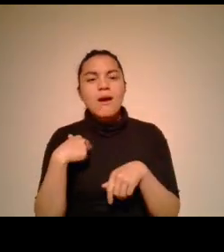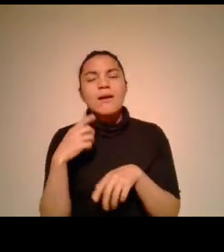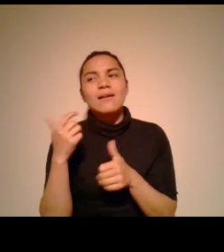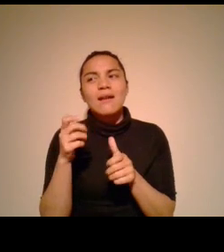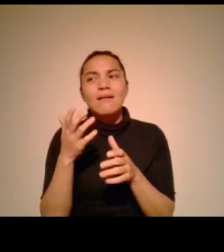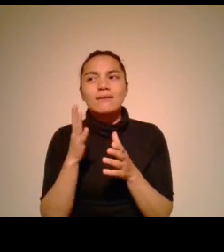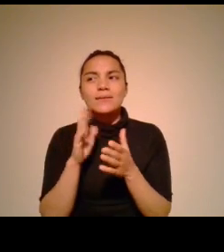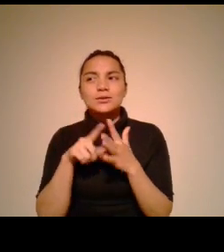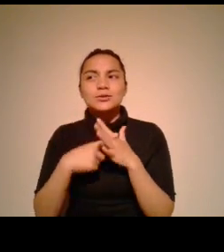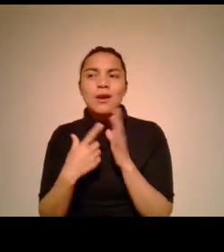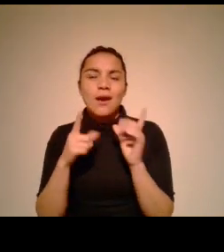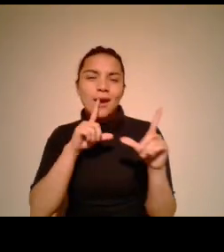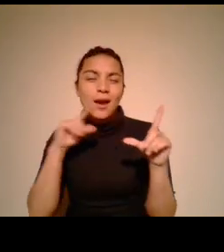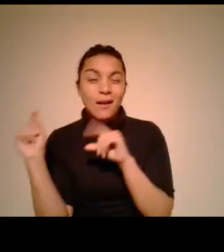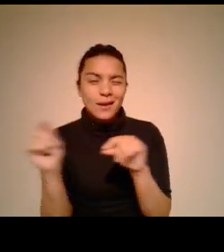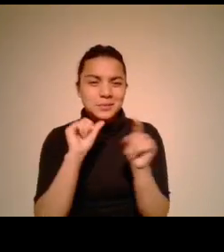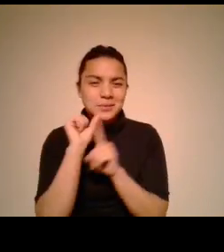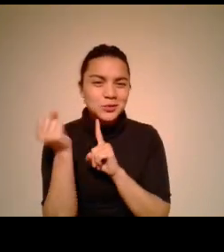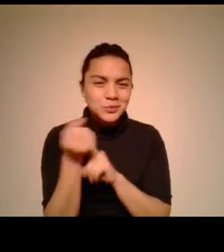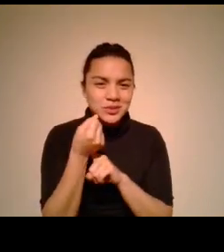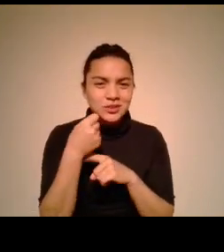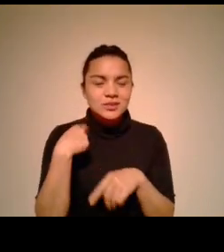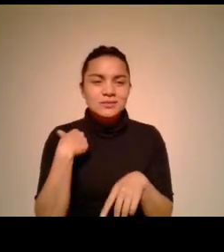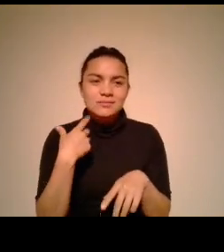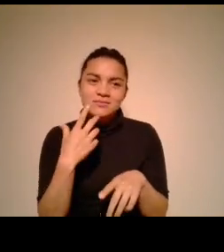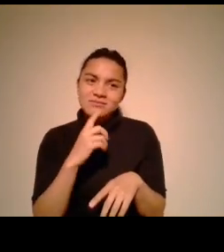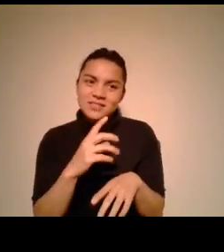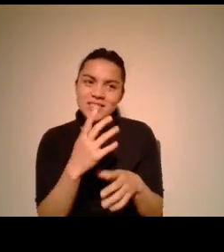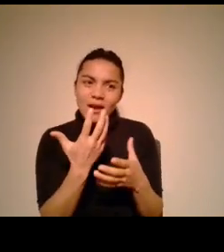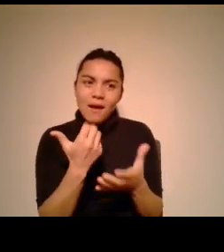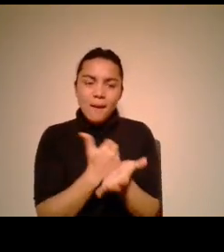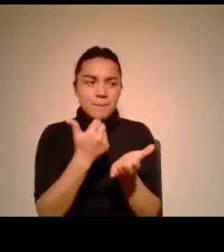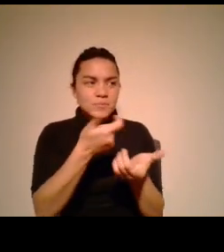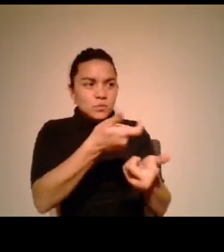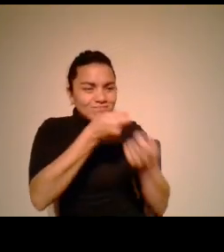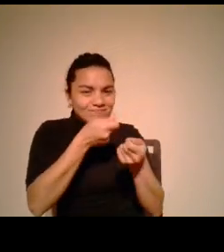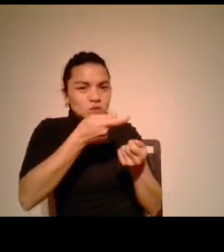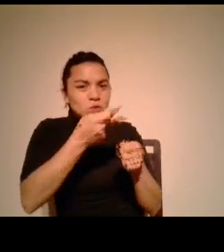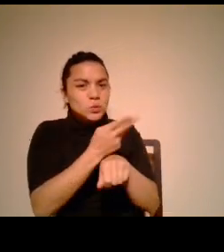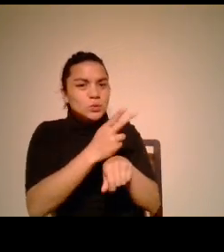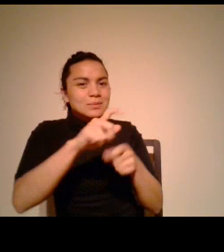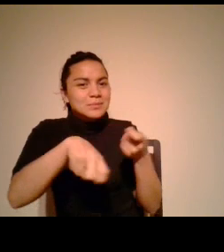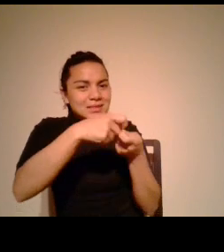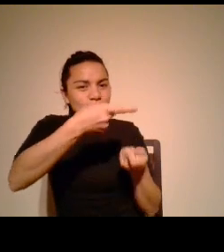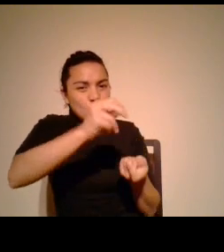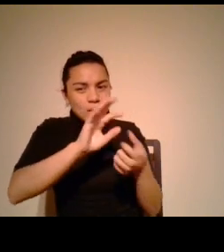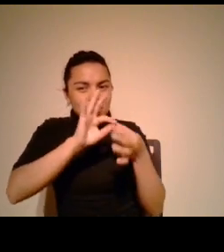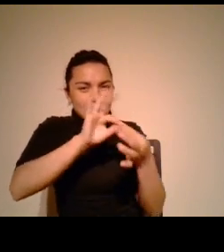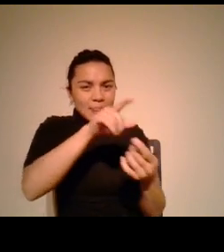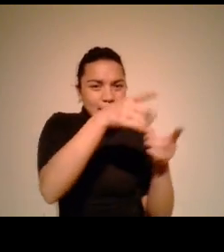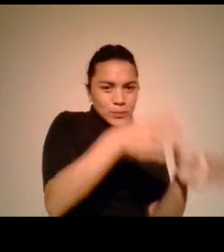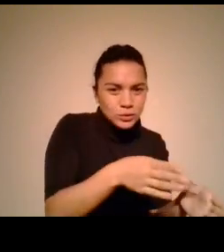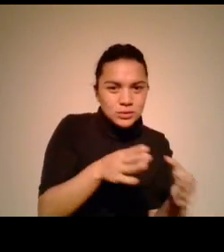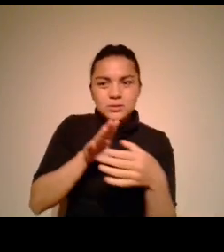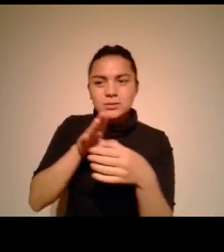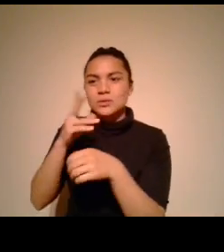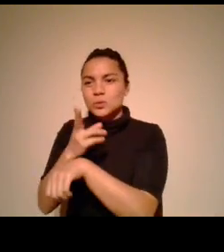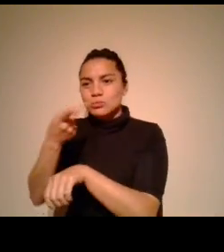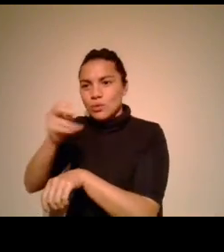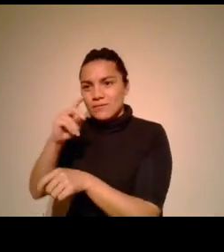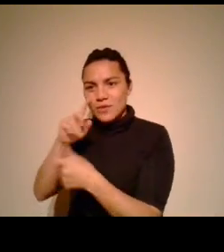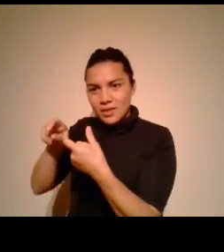And this ended up being really effective for getting people to use pronouns about each other. And because of the way that I recruited for this study, it was very effective